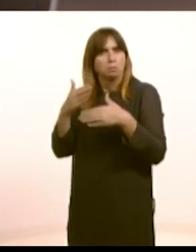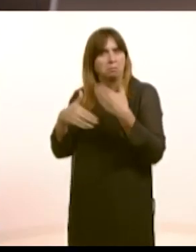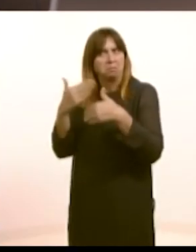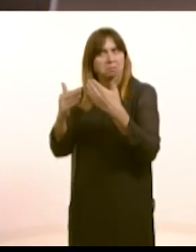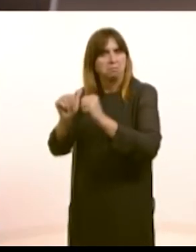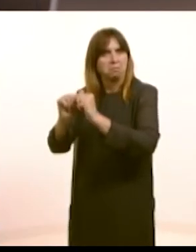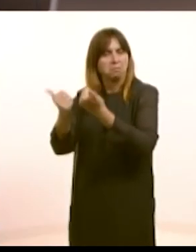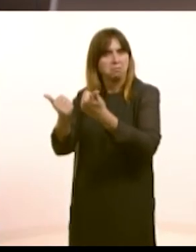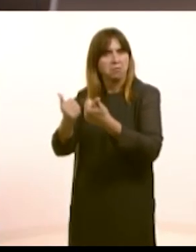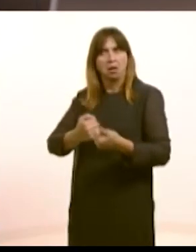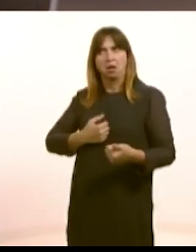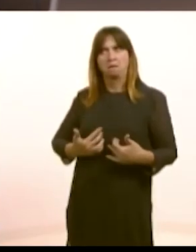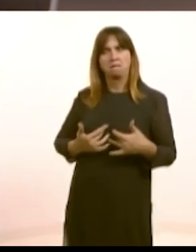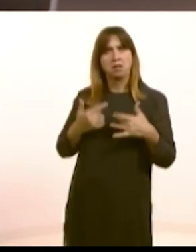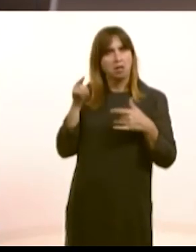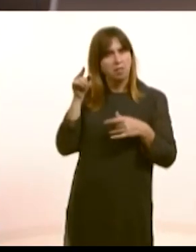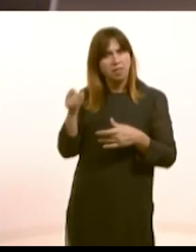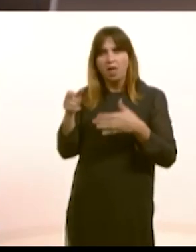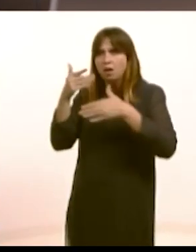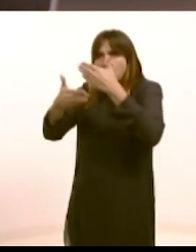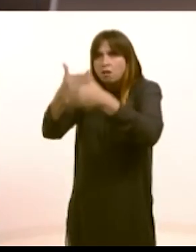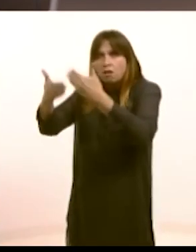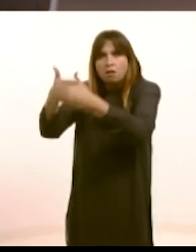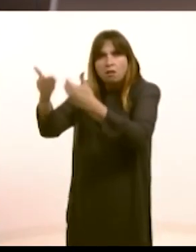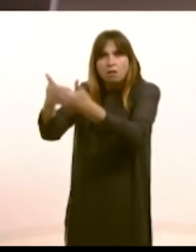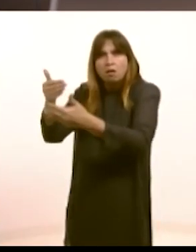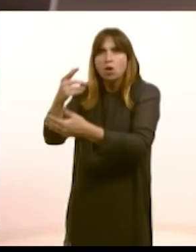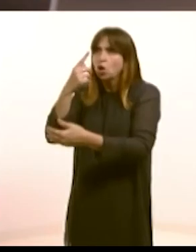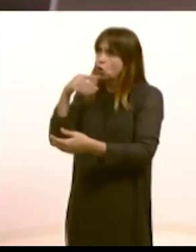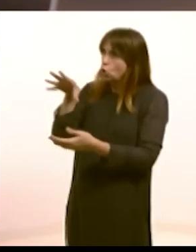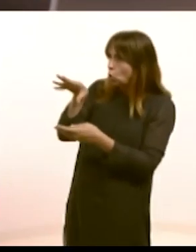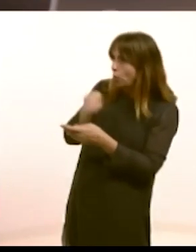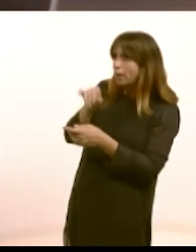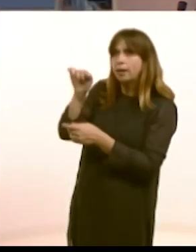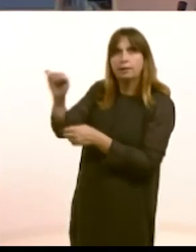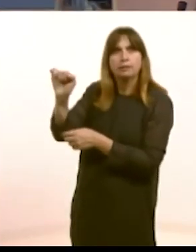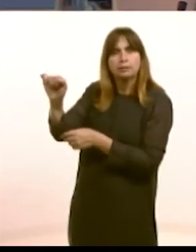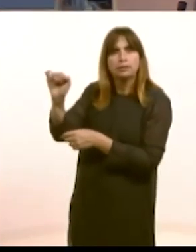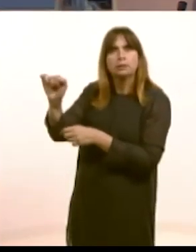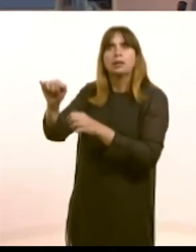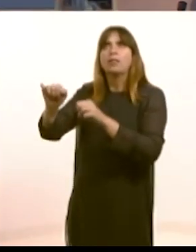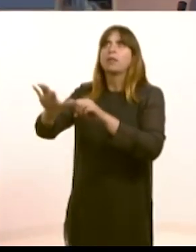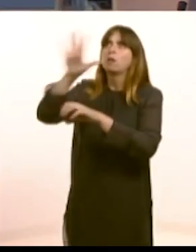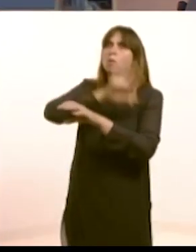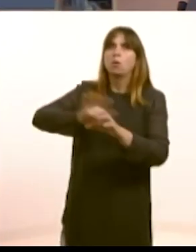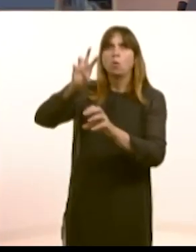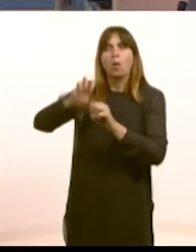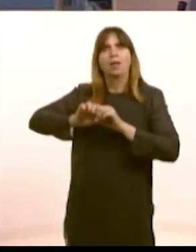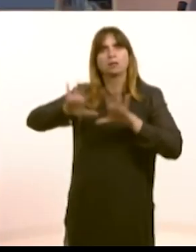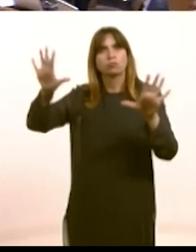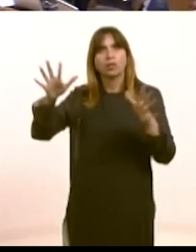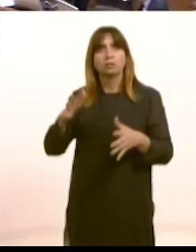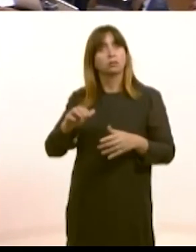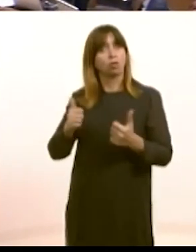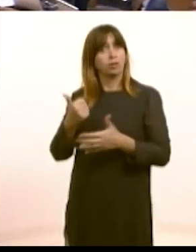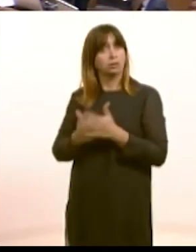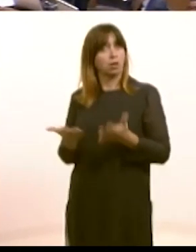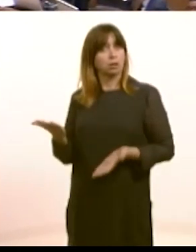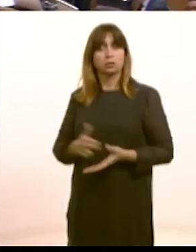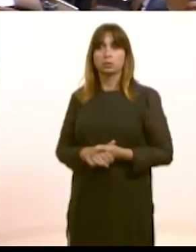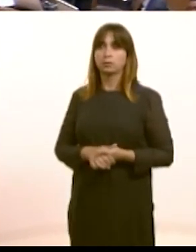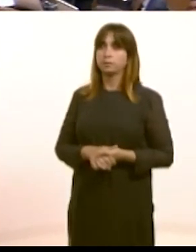I would expect that that work that has been done there can be transferred and disseminated throughout the whole of Wales. It's already started. First